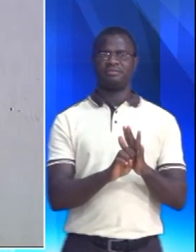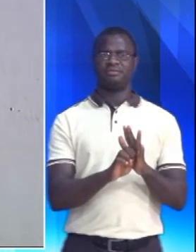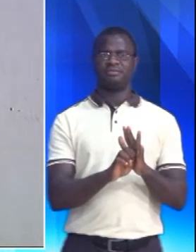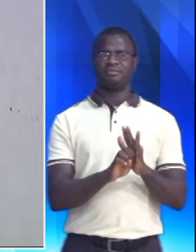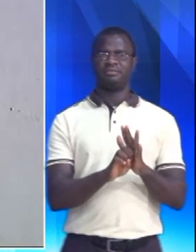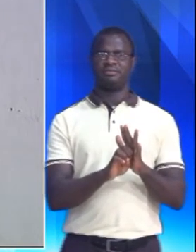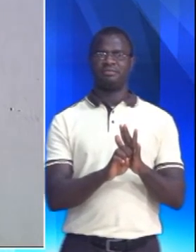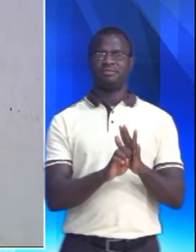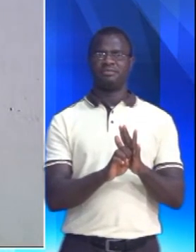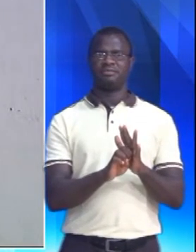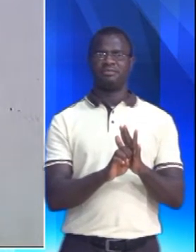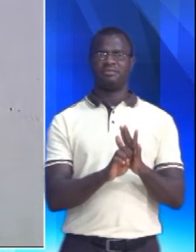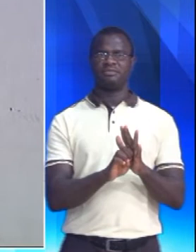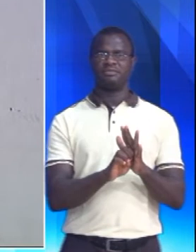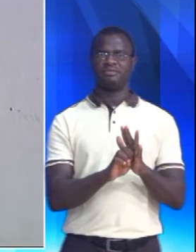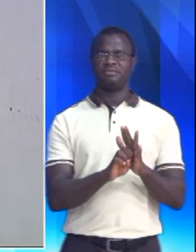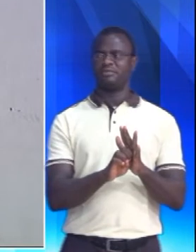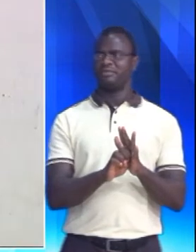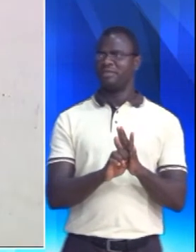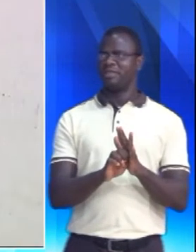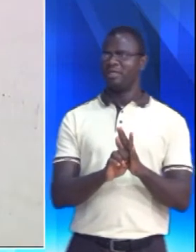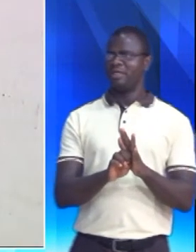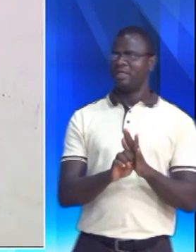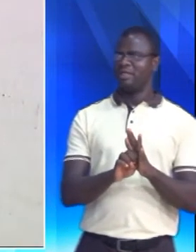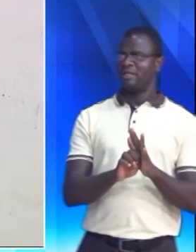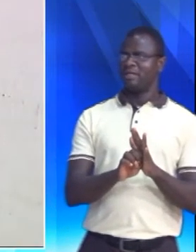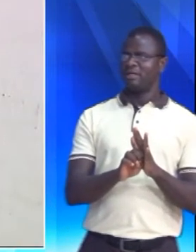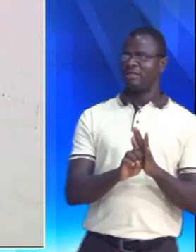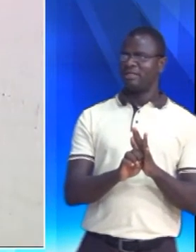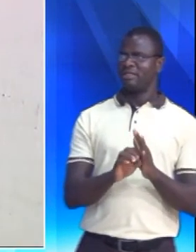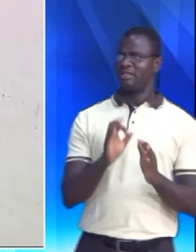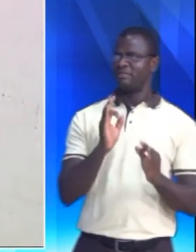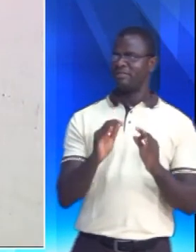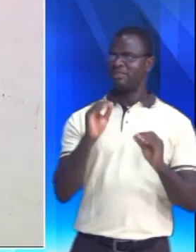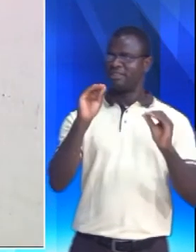is raised to power 0, my current value now remains at